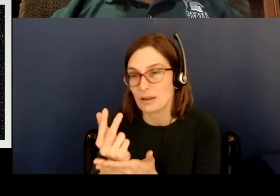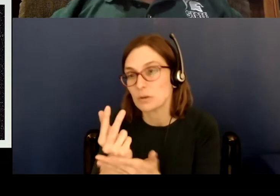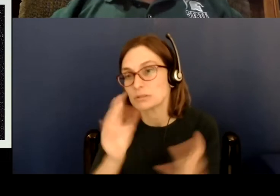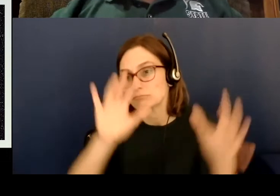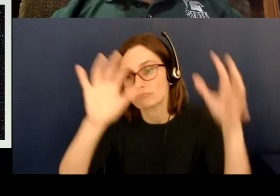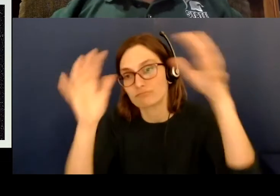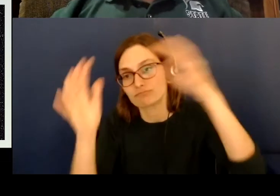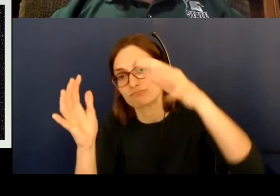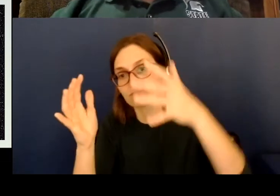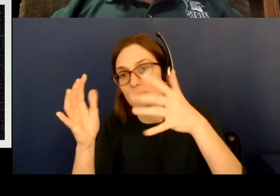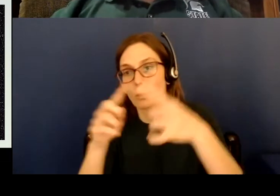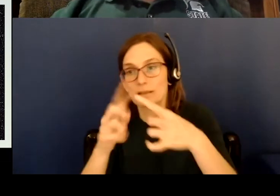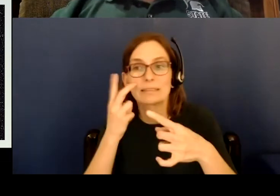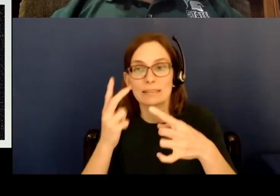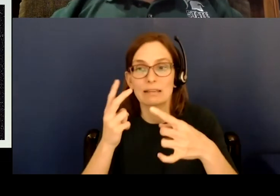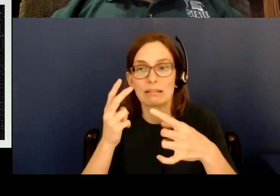it'll be later at night.